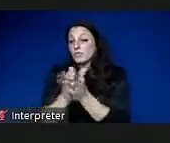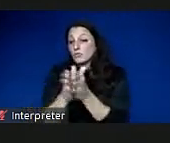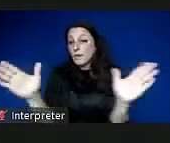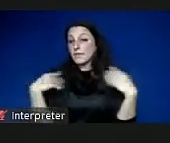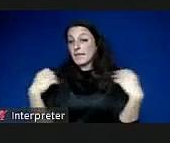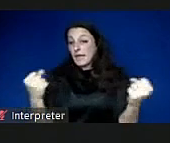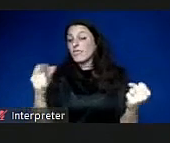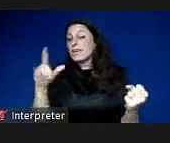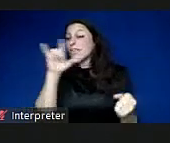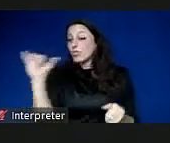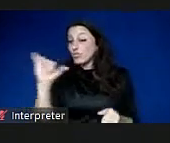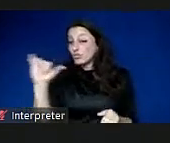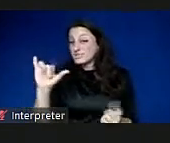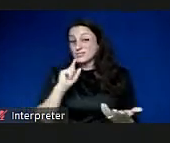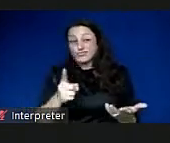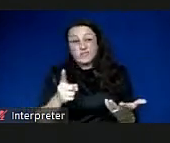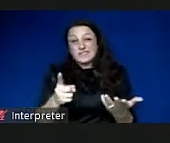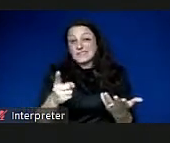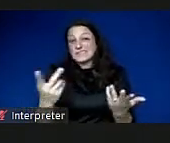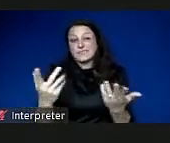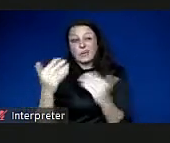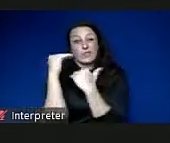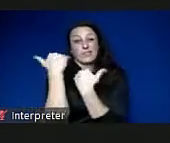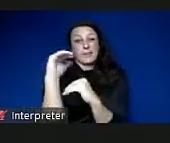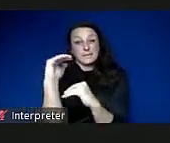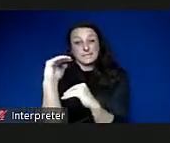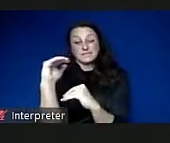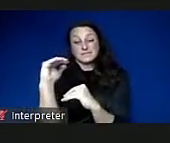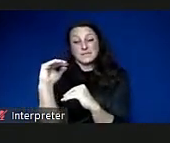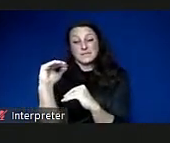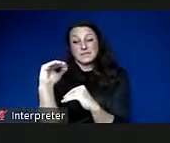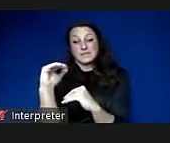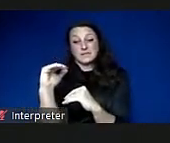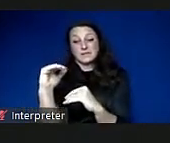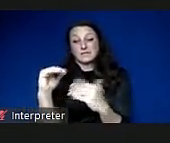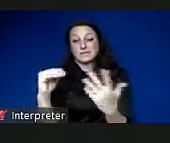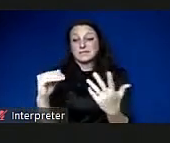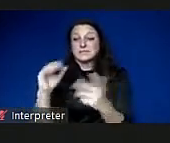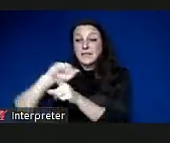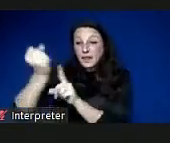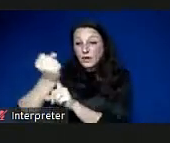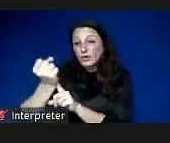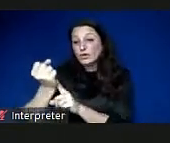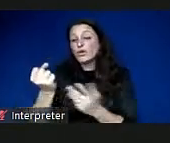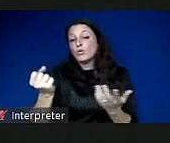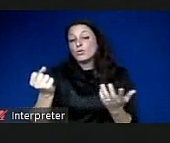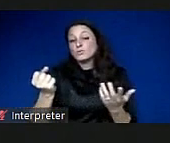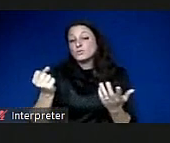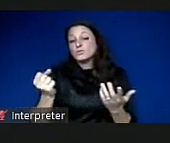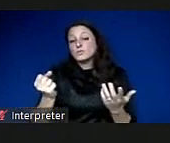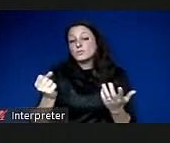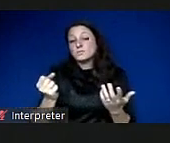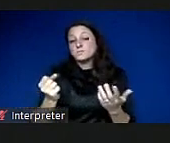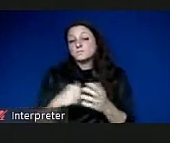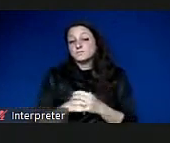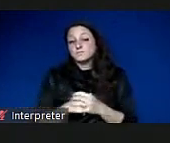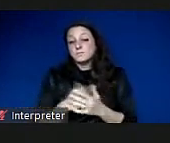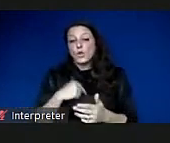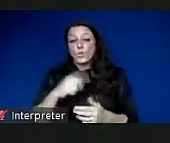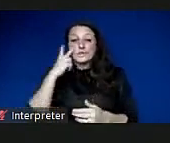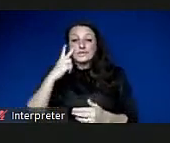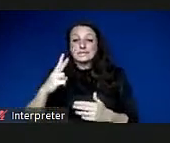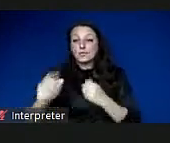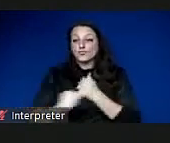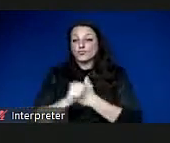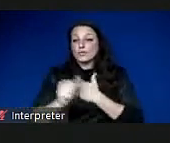like there's really very limited sort of boundary sort of scenarios where we really see risk of exceeding our